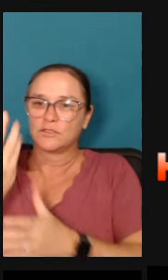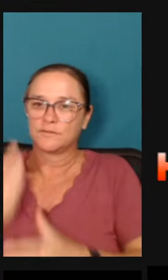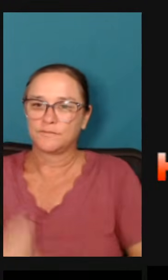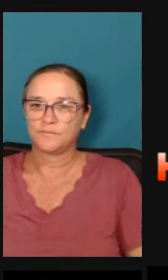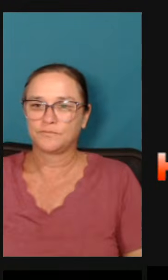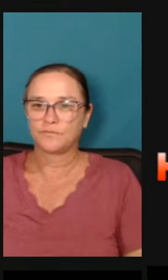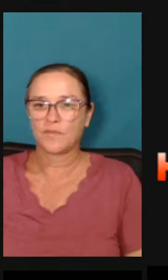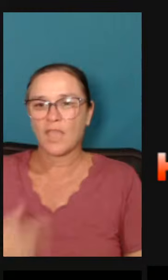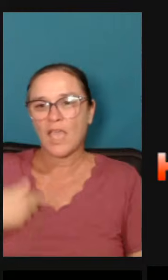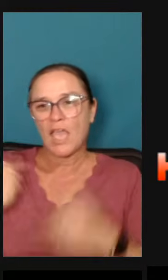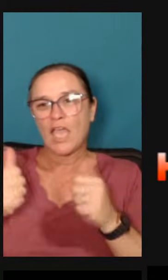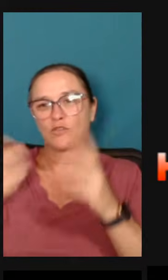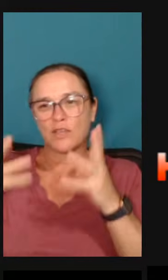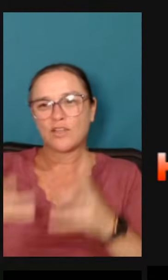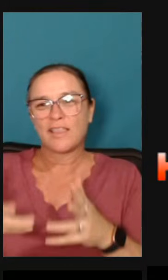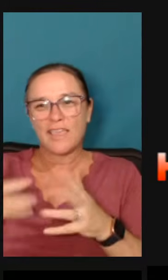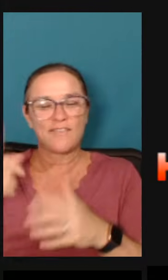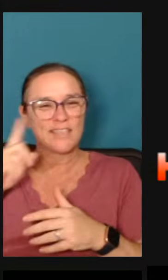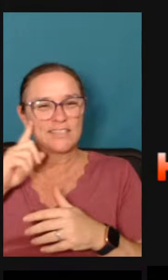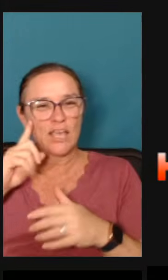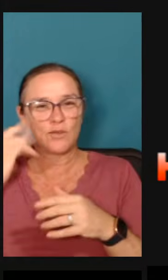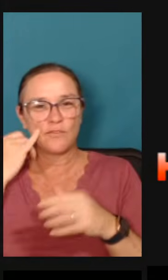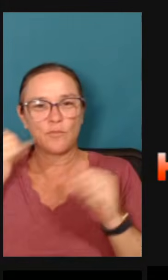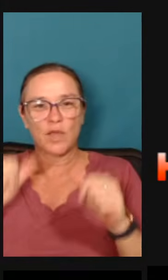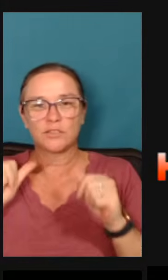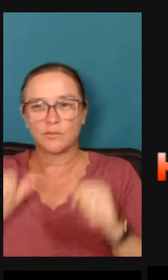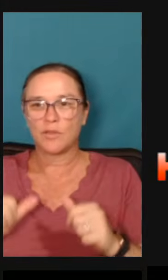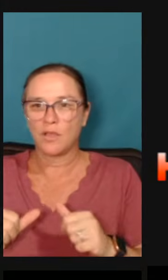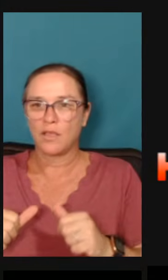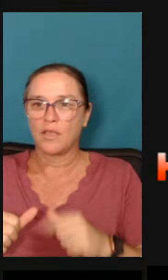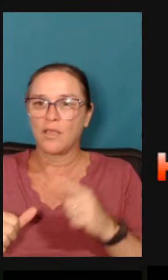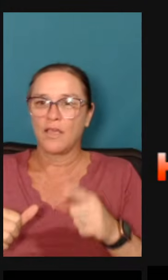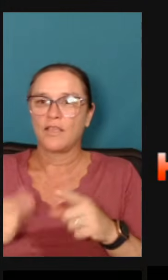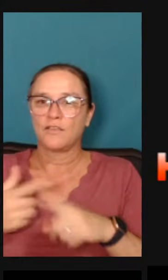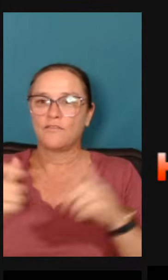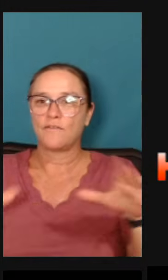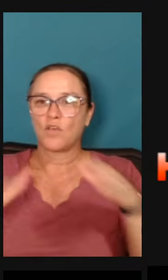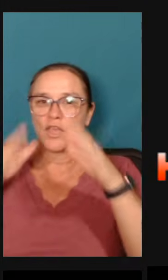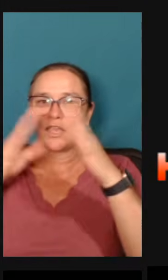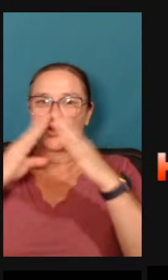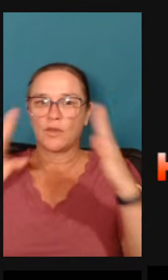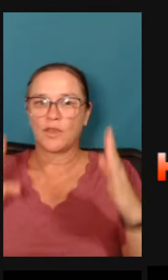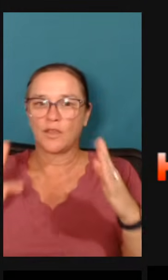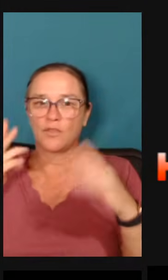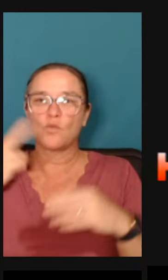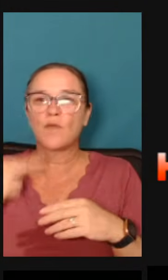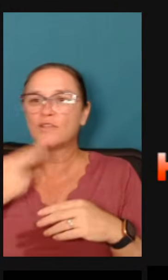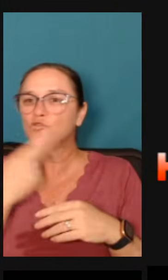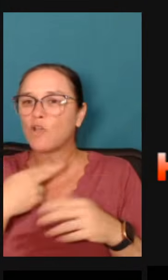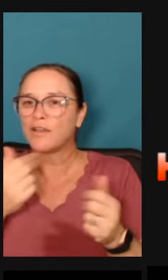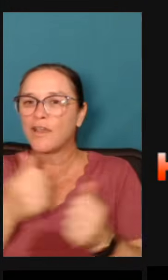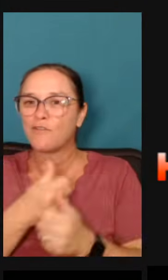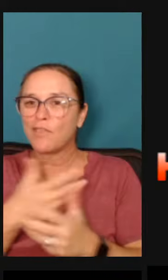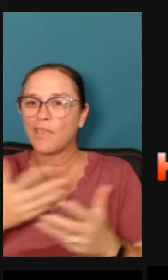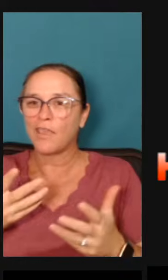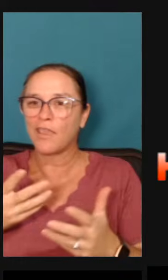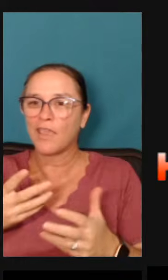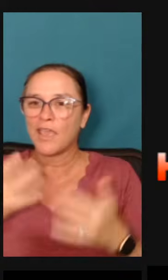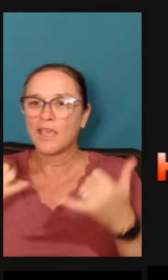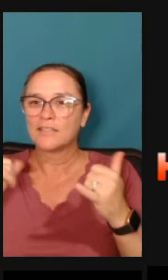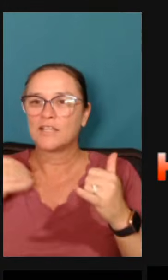leave as much of it in as I could. So here's the view from Volcano House. And again, you can hear the restaurant clamor and all that. But there are rocks falling